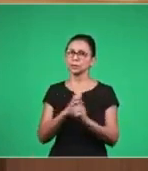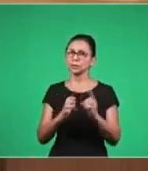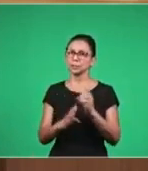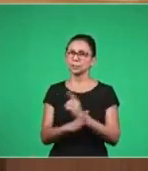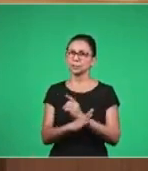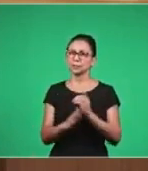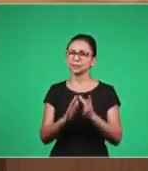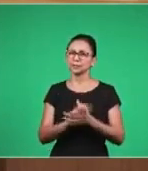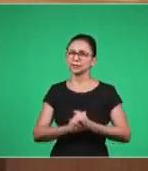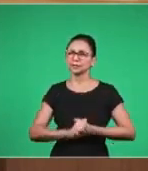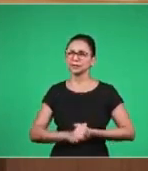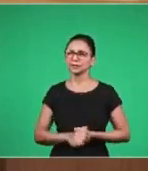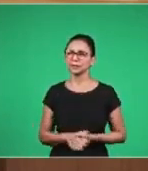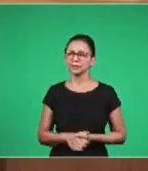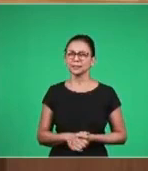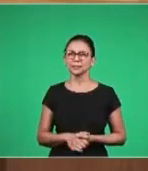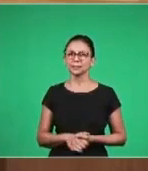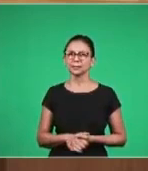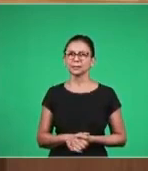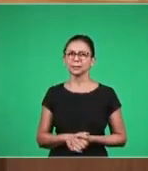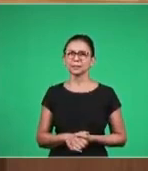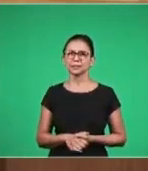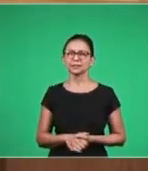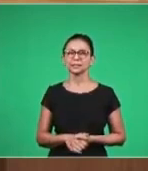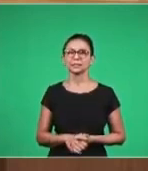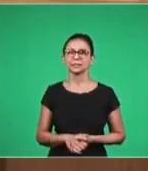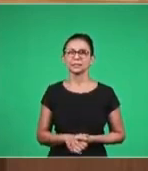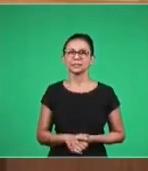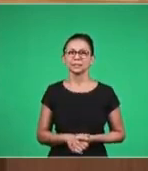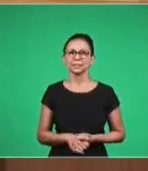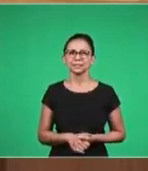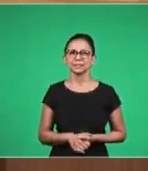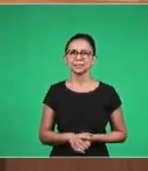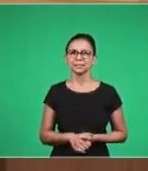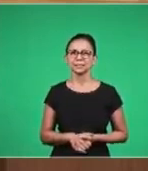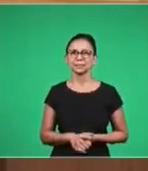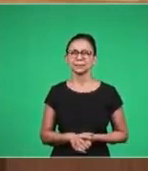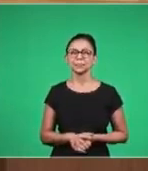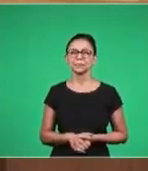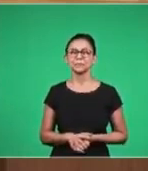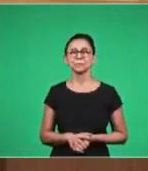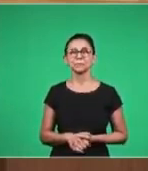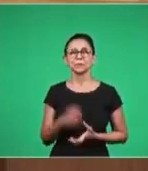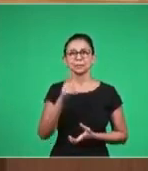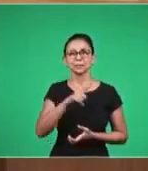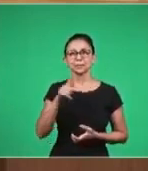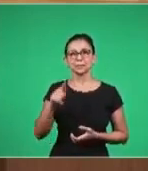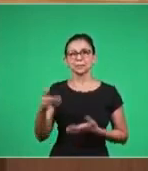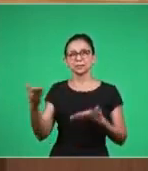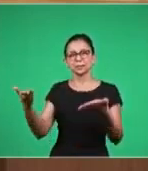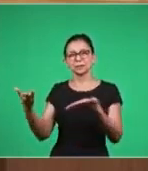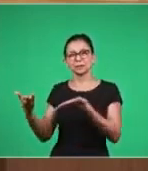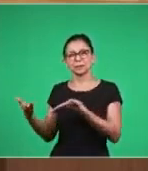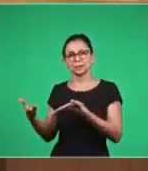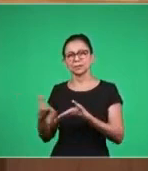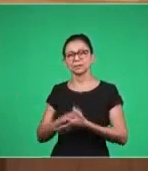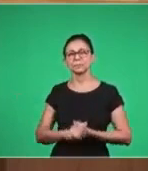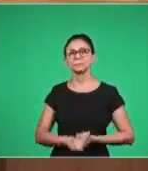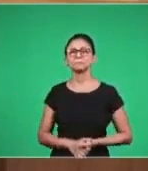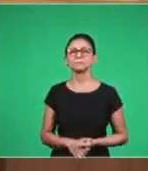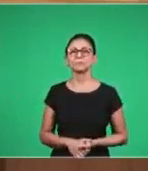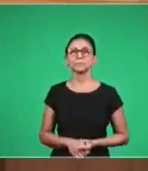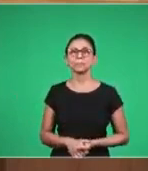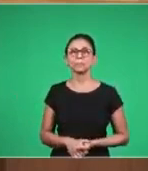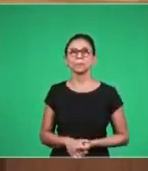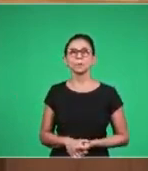For the Sunday school, the topics are going to be introduced by Pastor Jedochi, and we